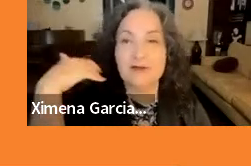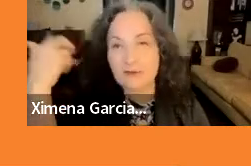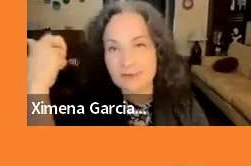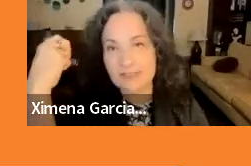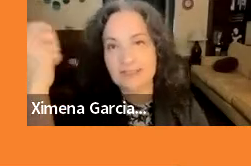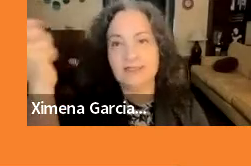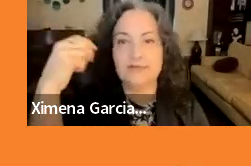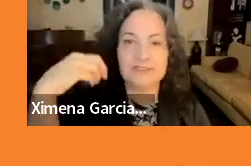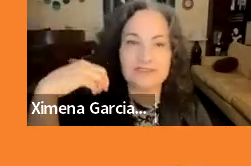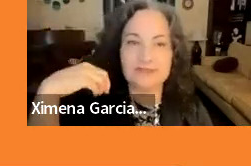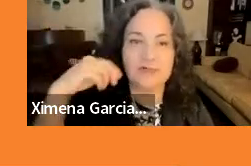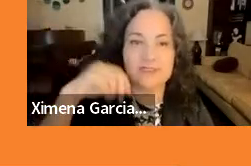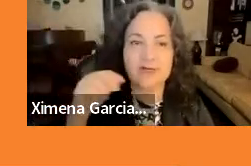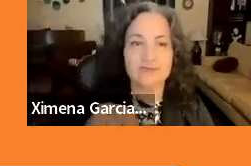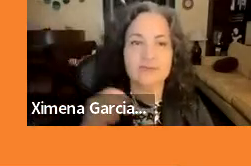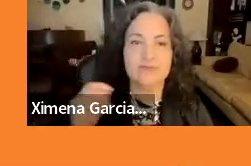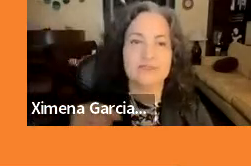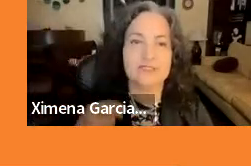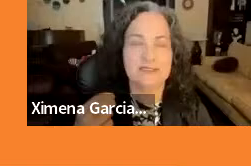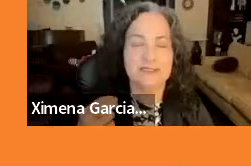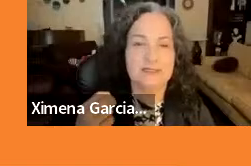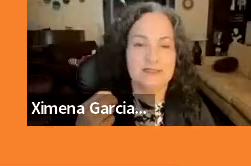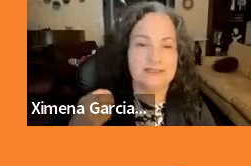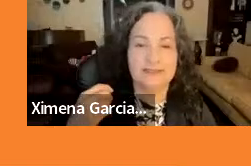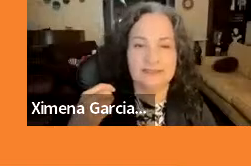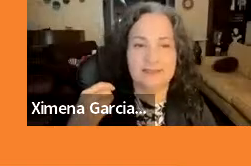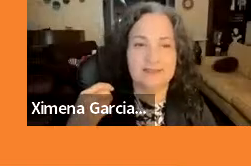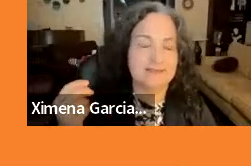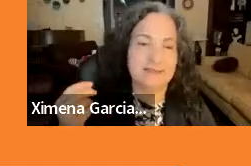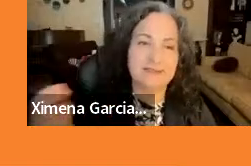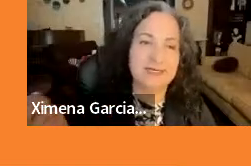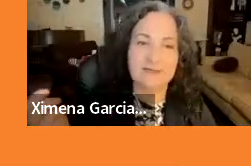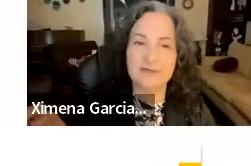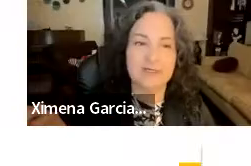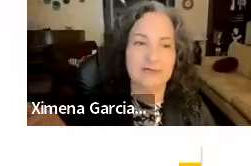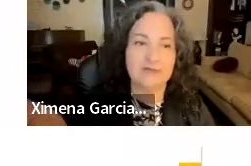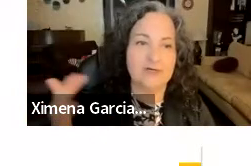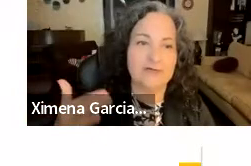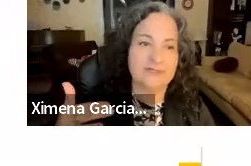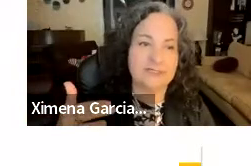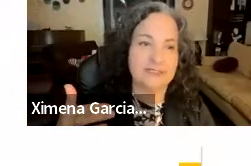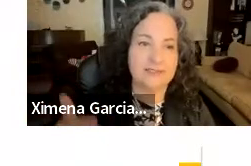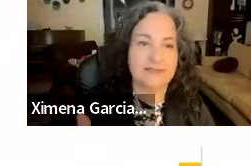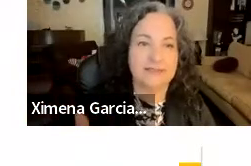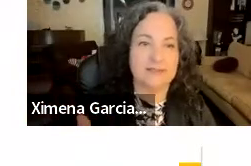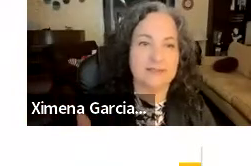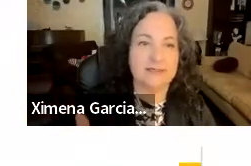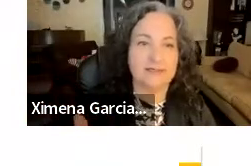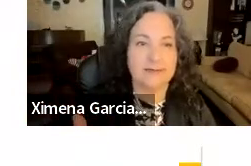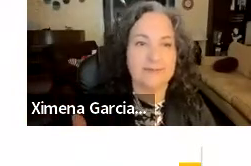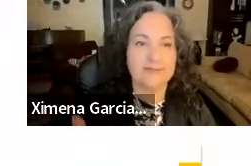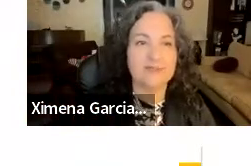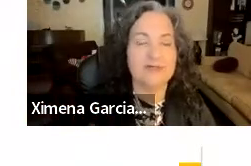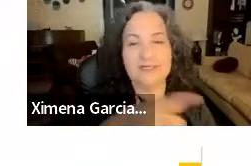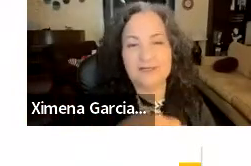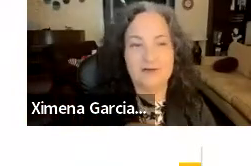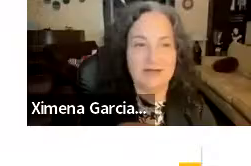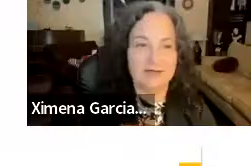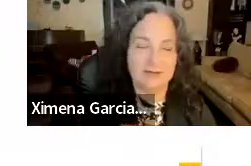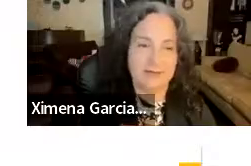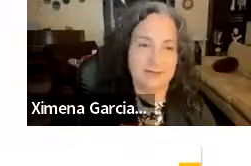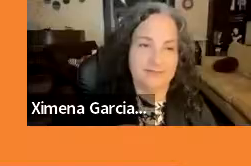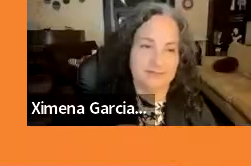been done, are being done, have been summarized. So I'm going to present just a tiny bit of what I've seen.